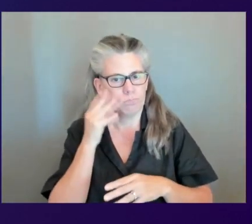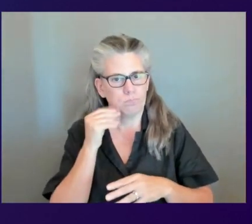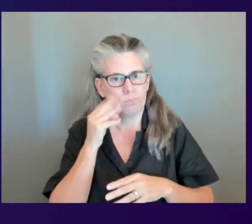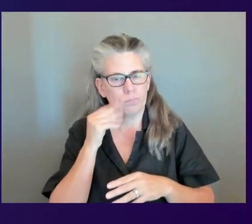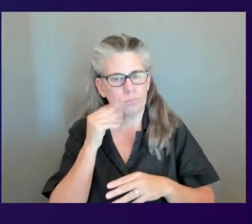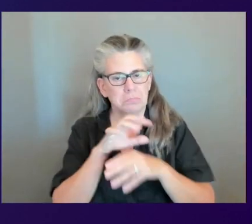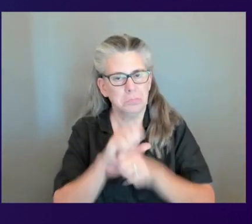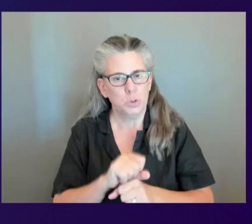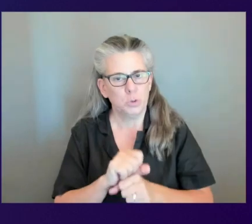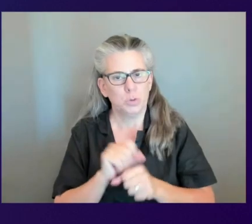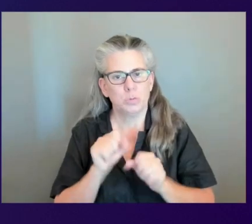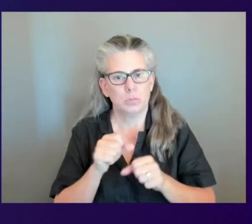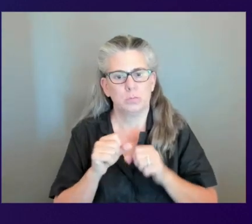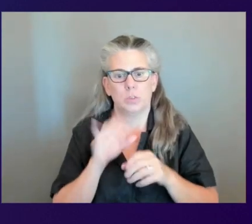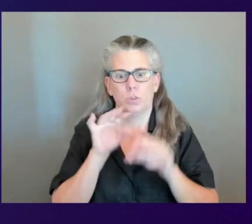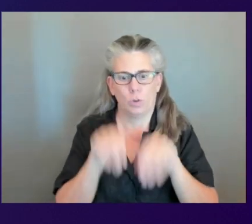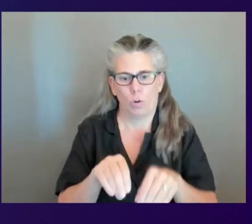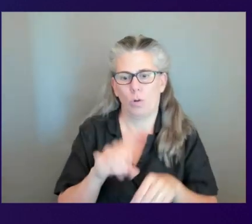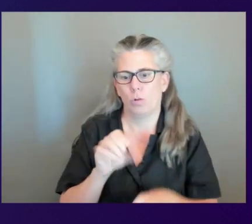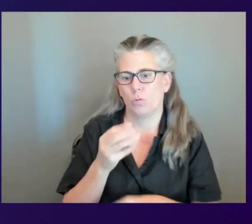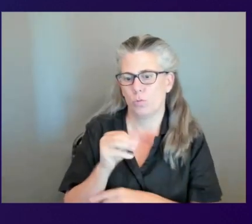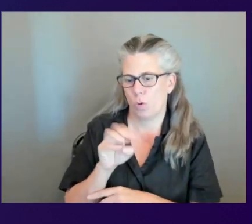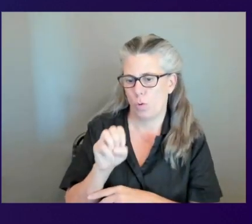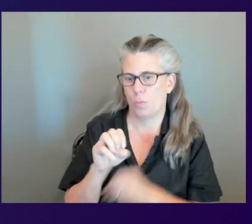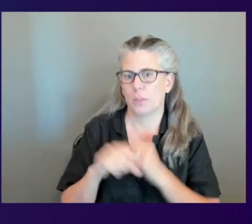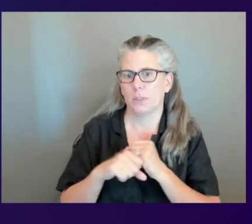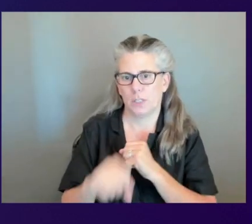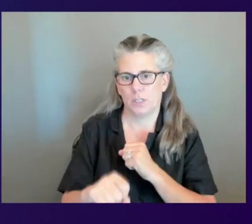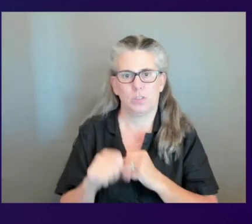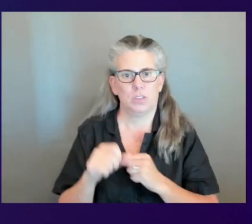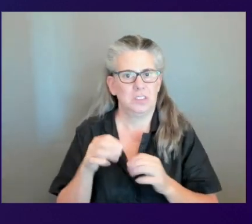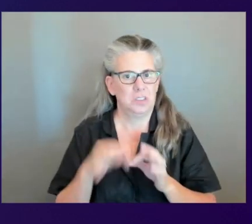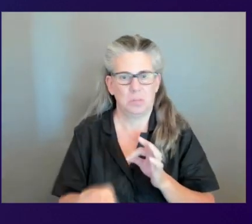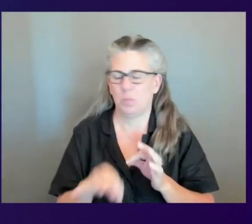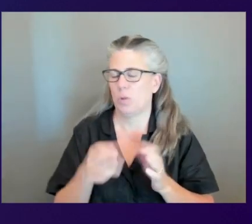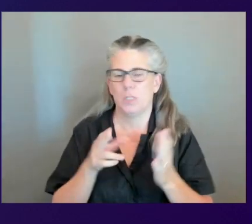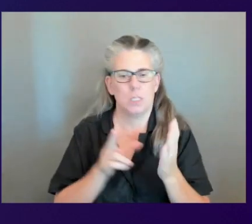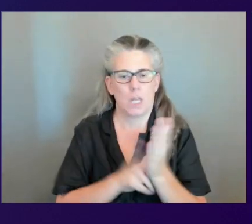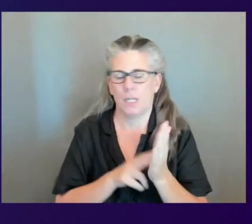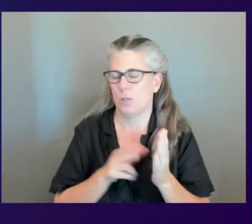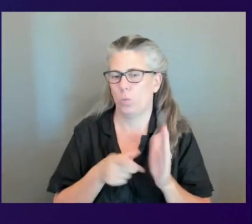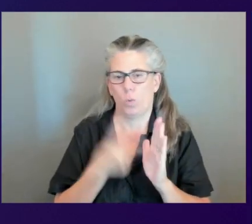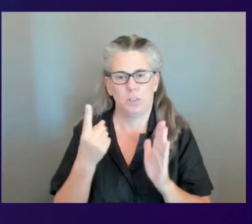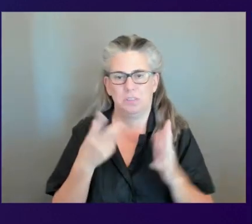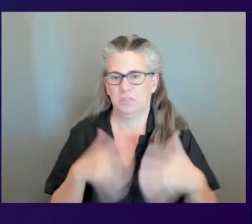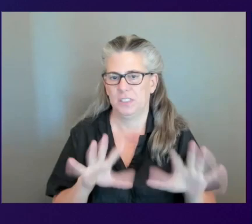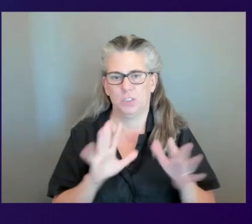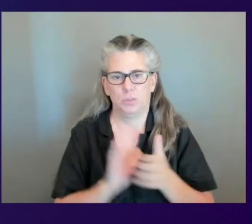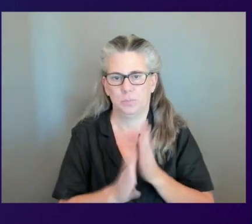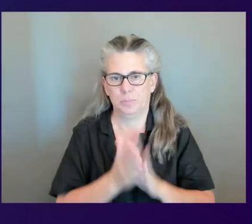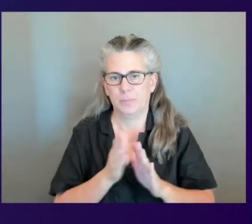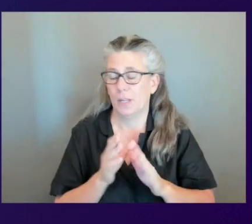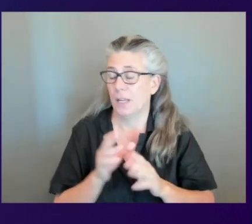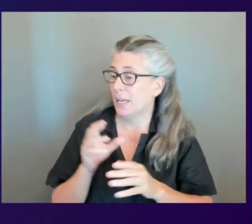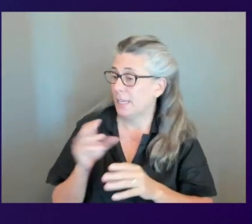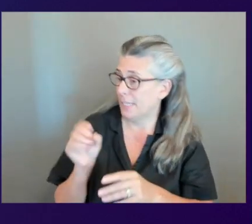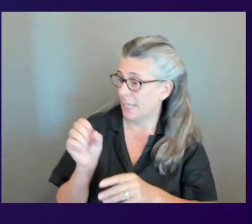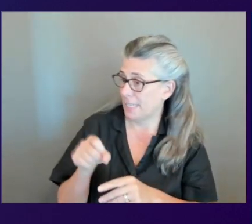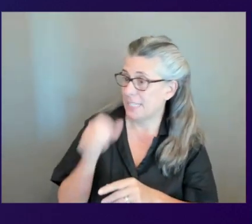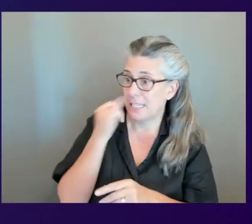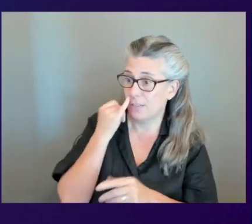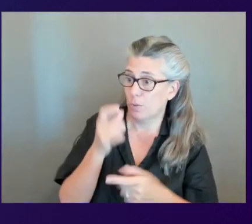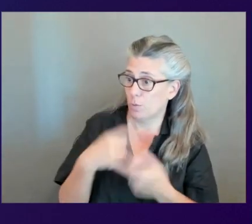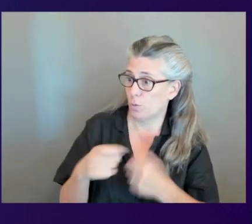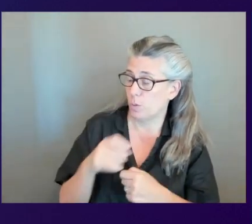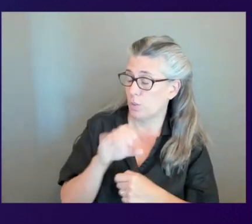over and over. That's I'm right. sure customers were very excited when you all launched this. Yeah, and if you switch browsers or you switch devices, it'll just ask you to install the